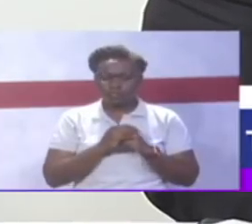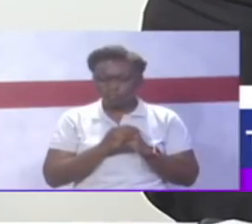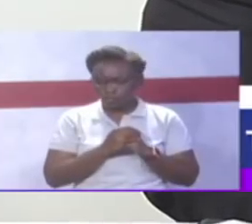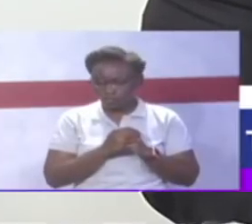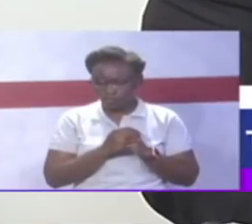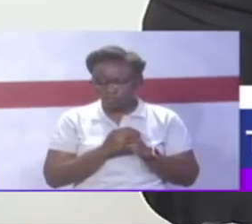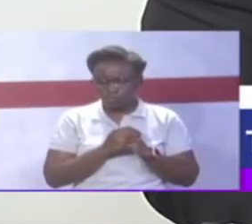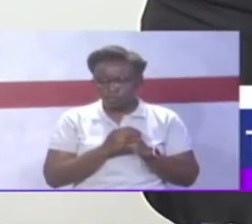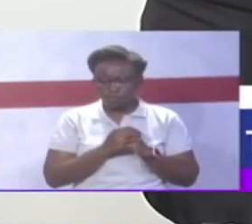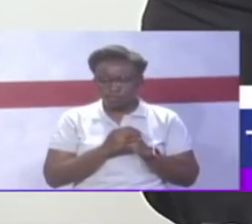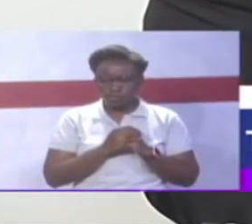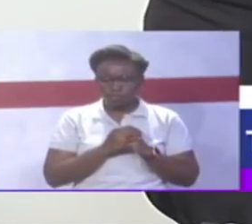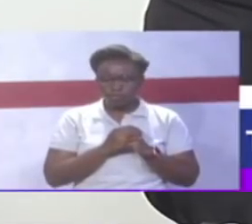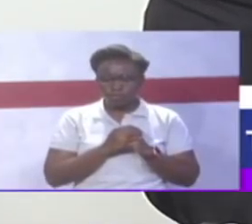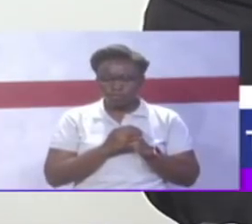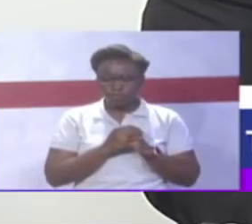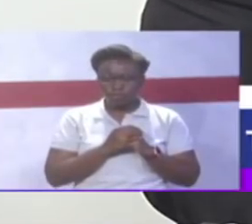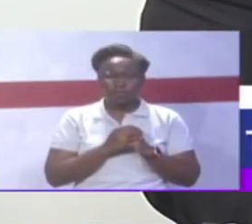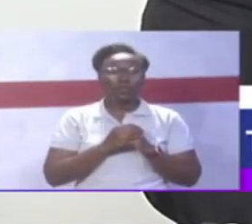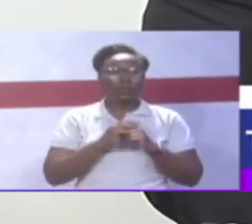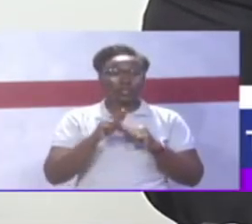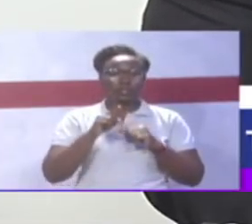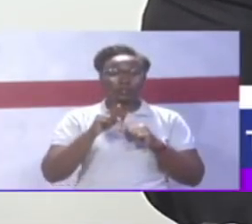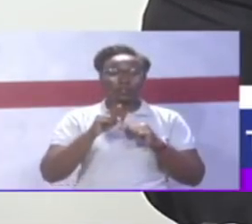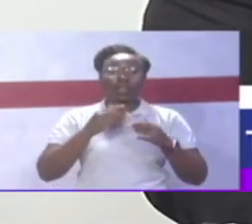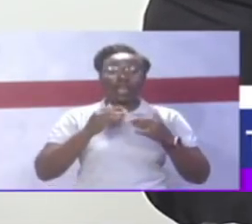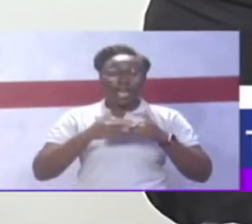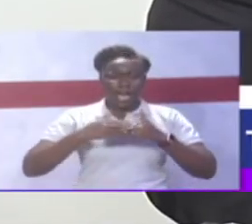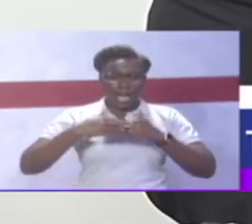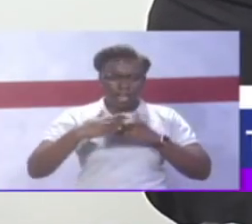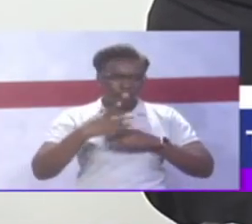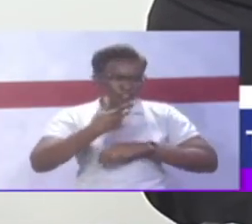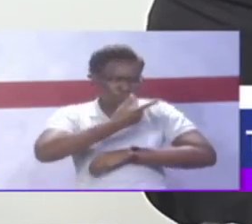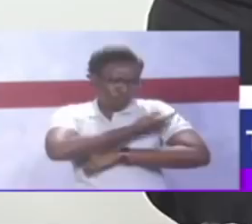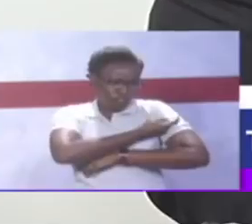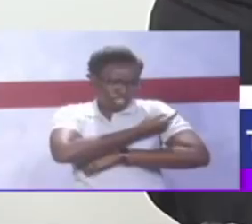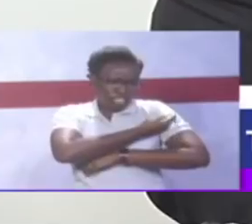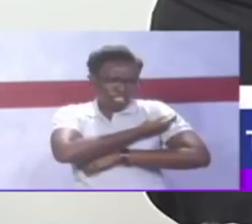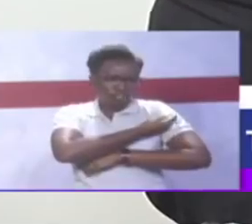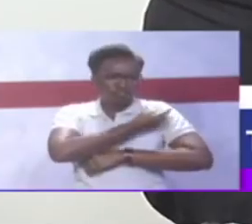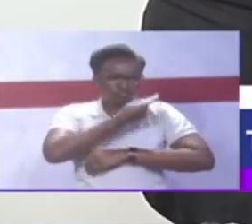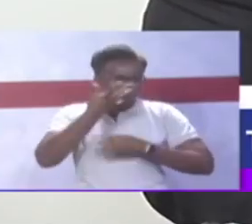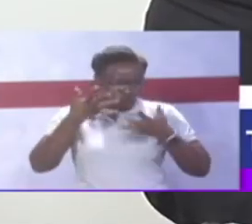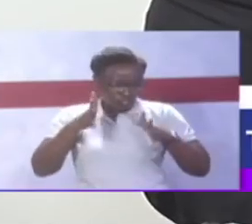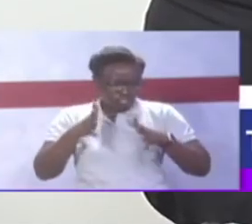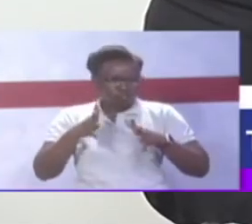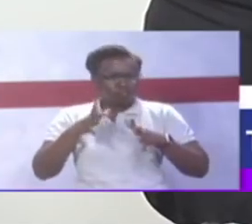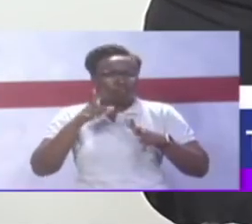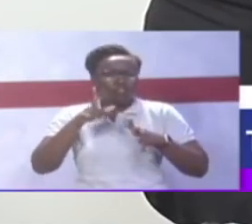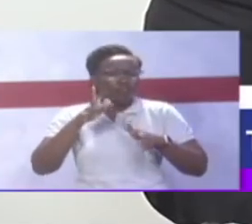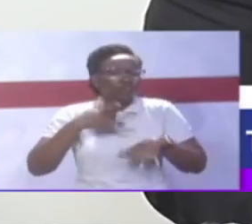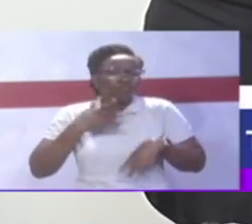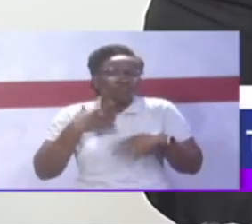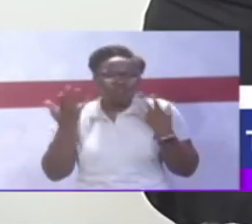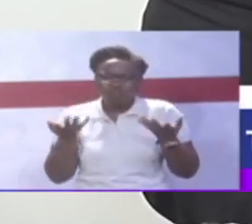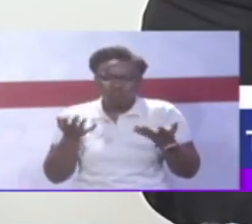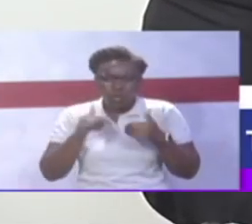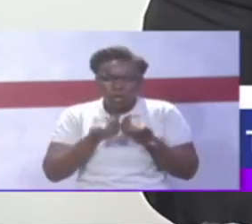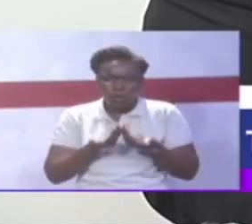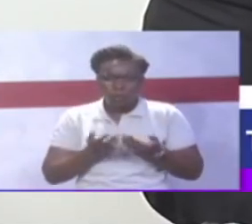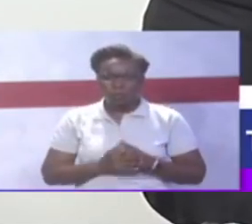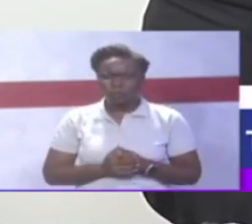feeling thus far after taking the vaccine compared to when you were living with